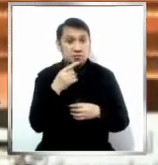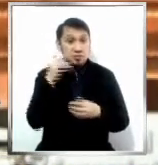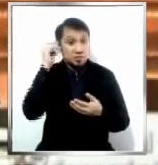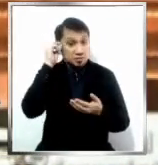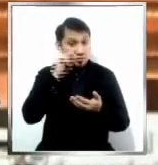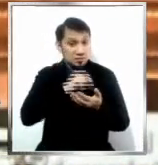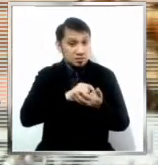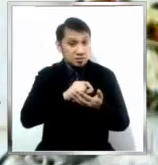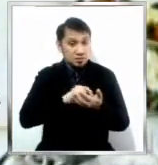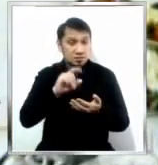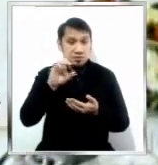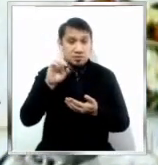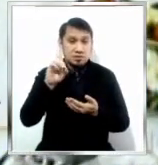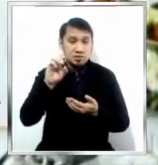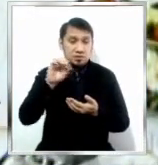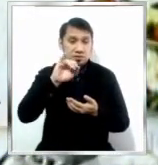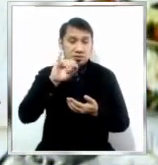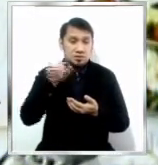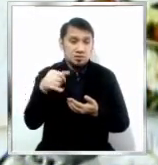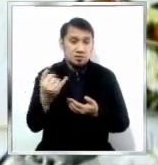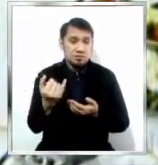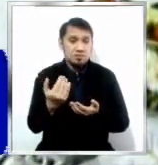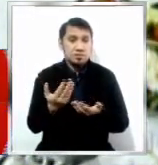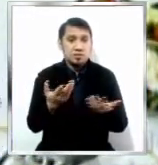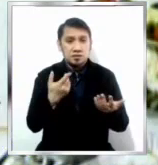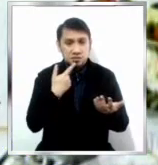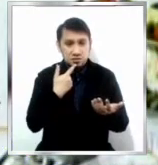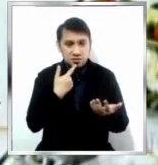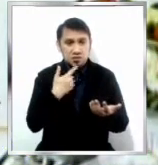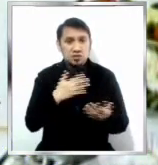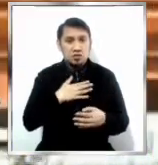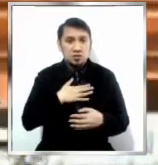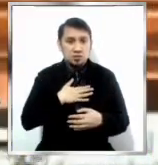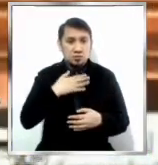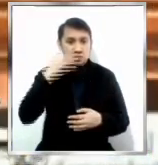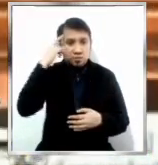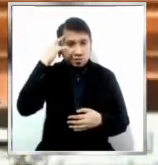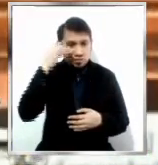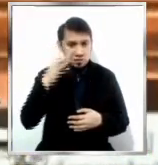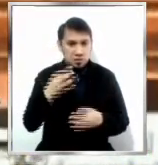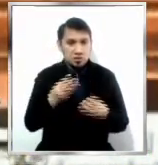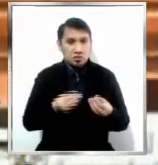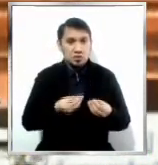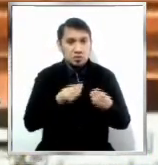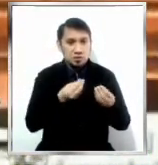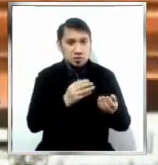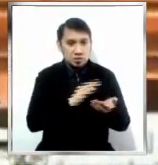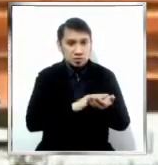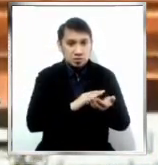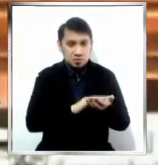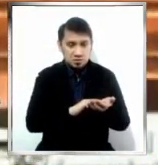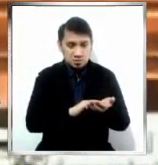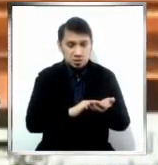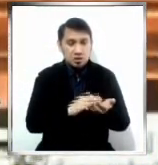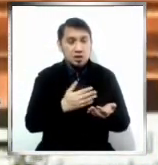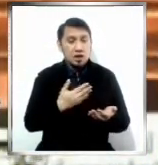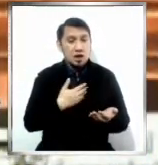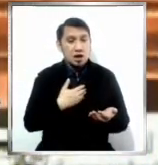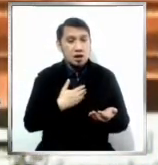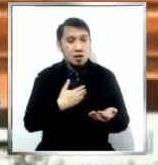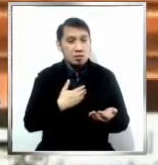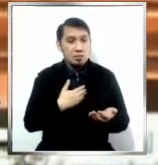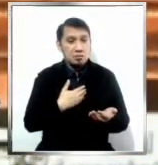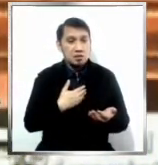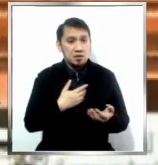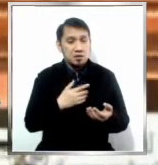Guevara, sabi ko, it's my decision to pardon. Correct me if I'm wrong, but ito ang